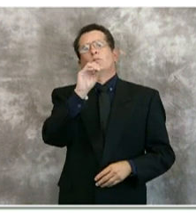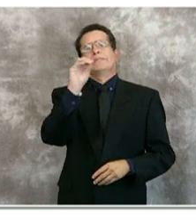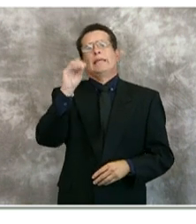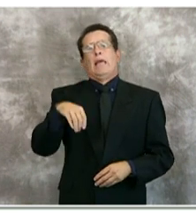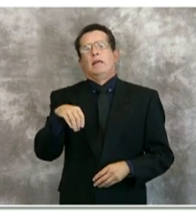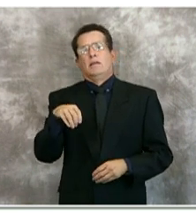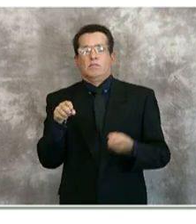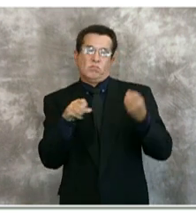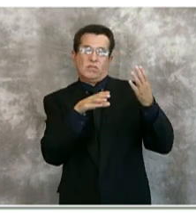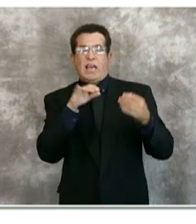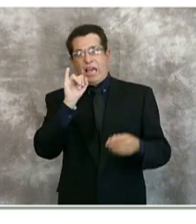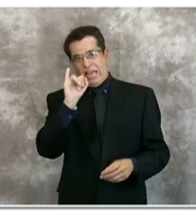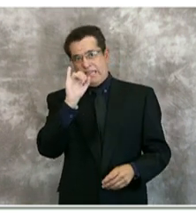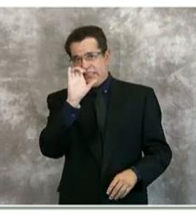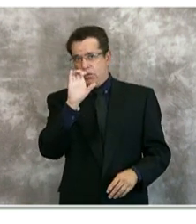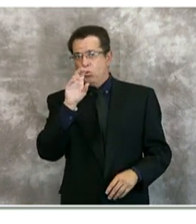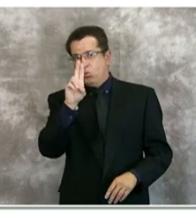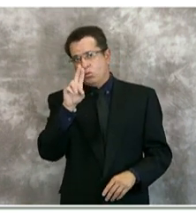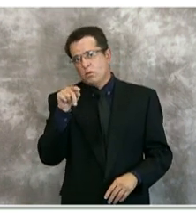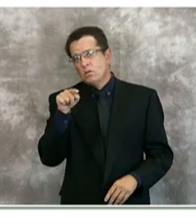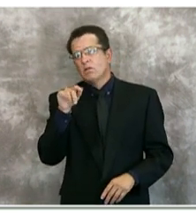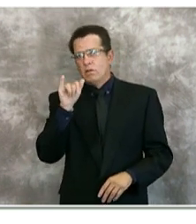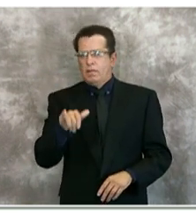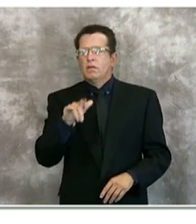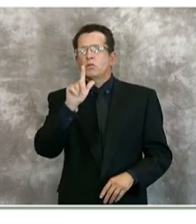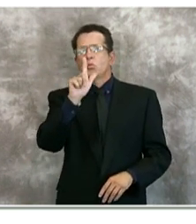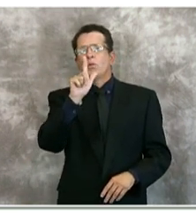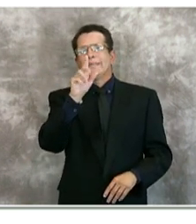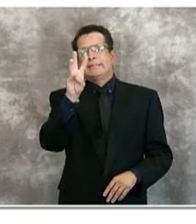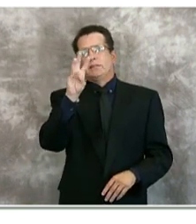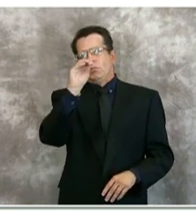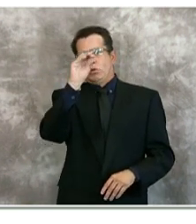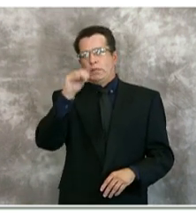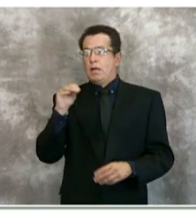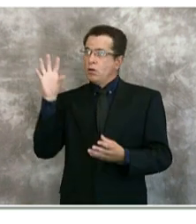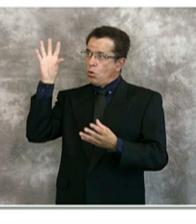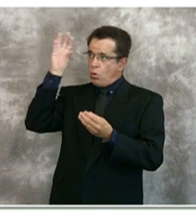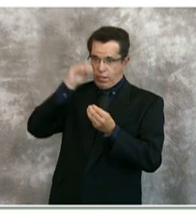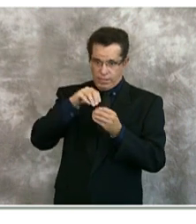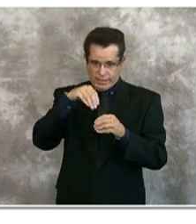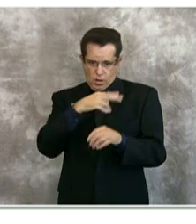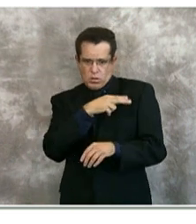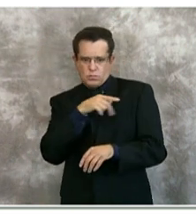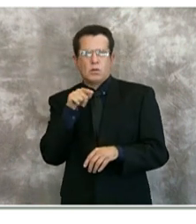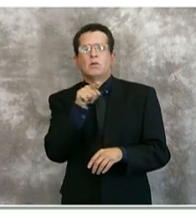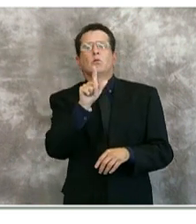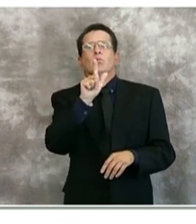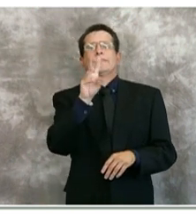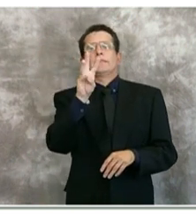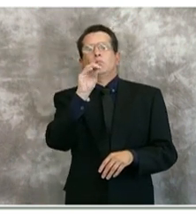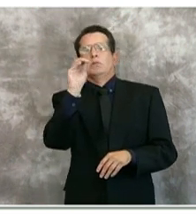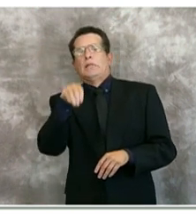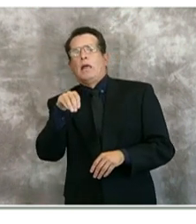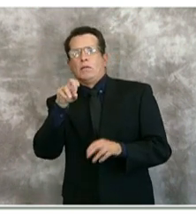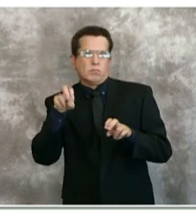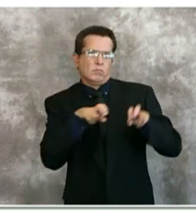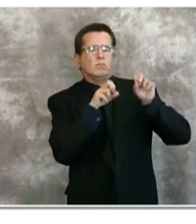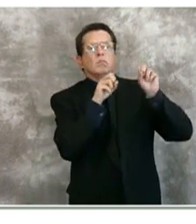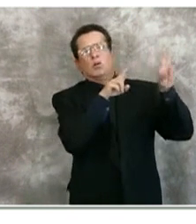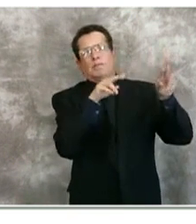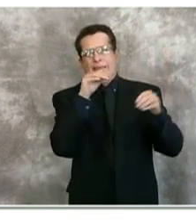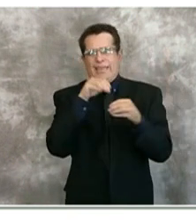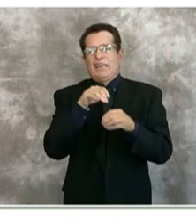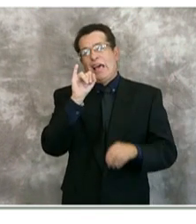cases and represents 26% of the total number of those hospitalized. Again,